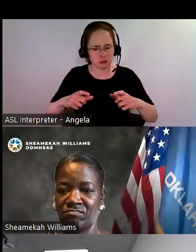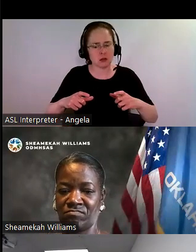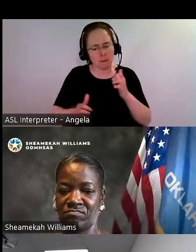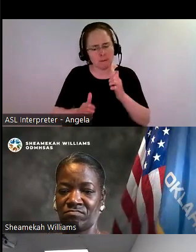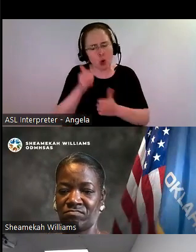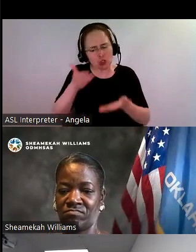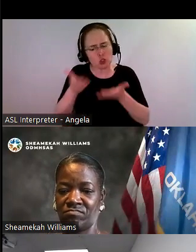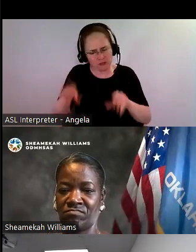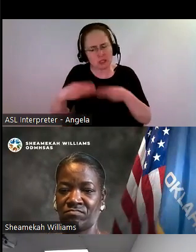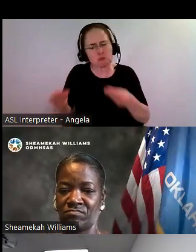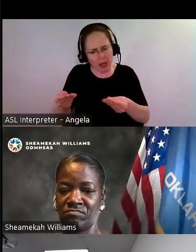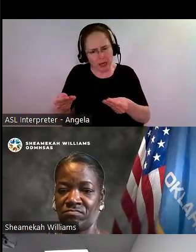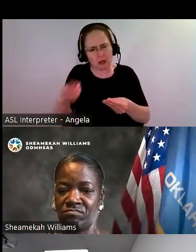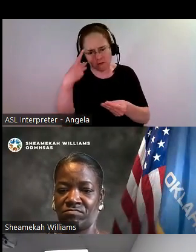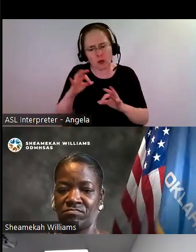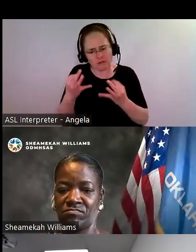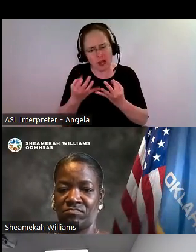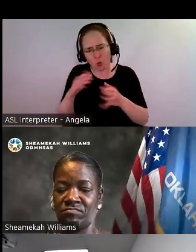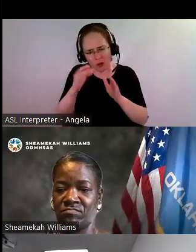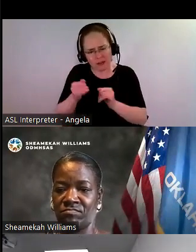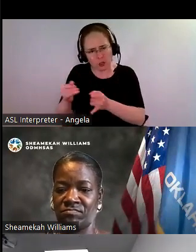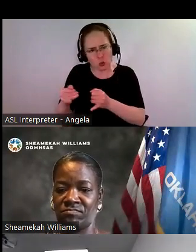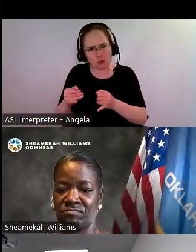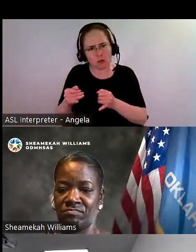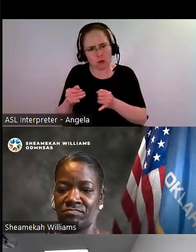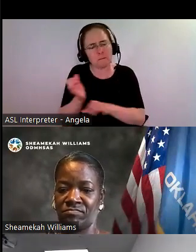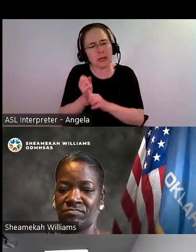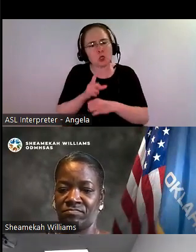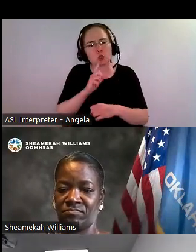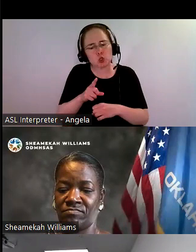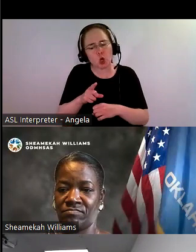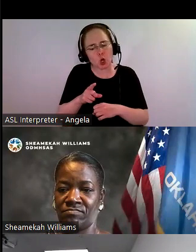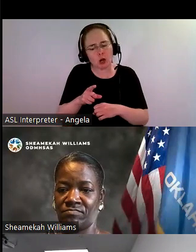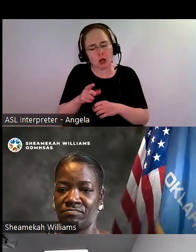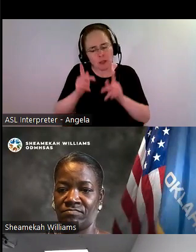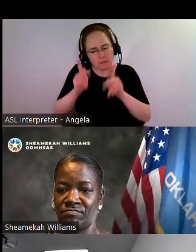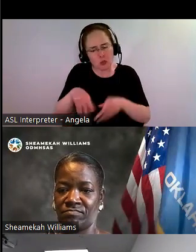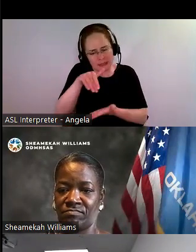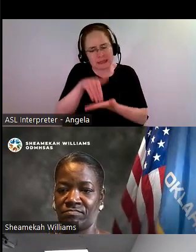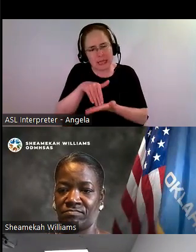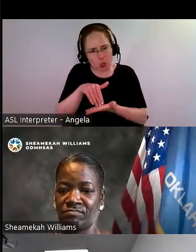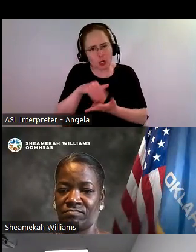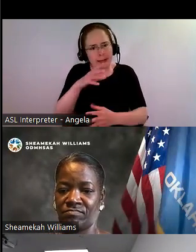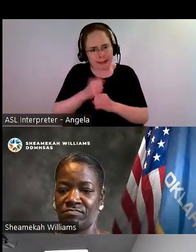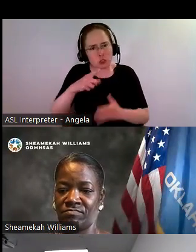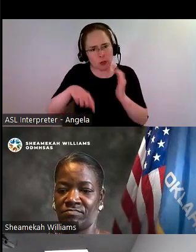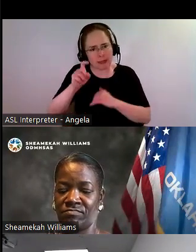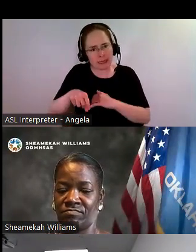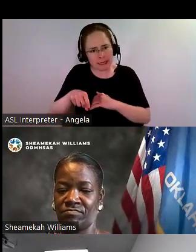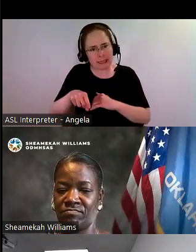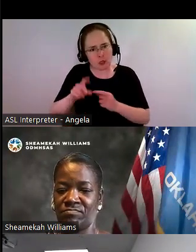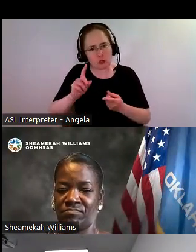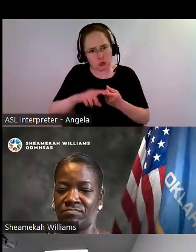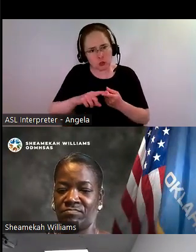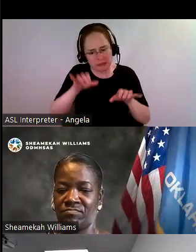of the services for that individual, and making sure that that individual in that center is getting what they need to in